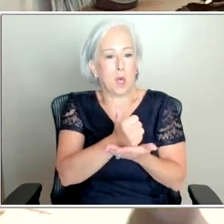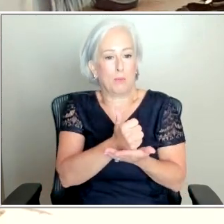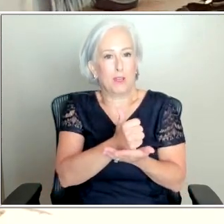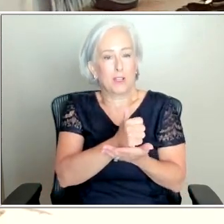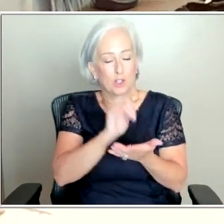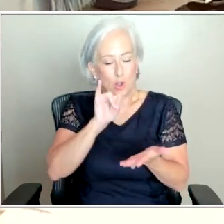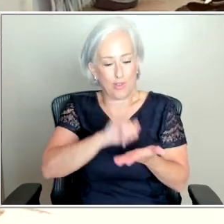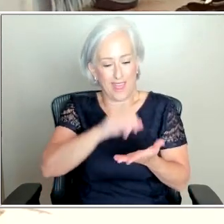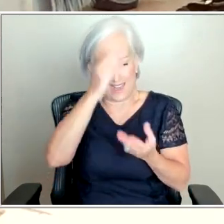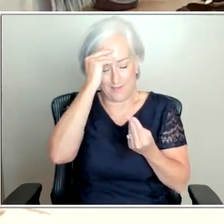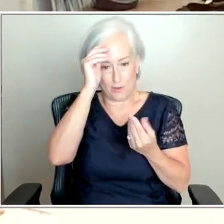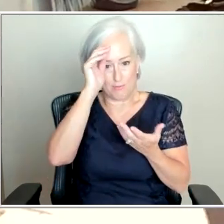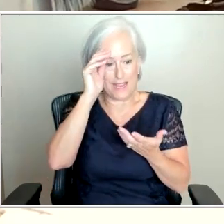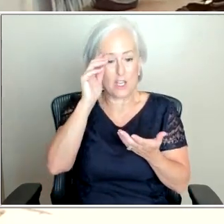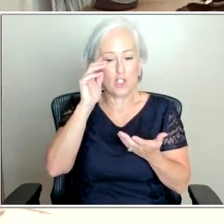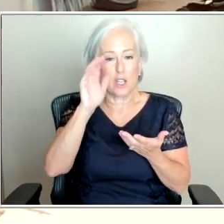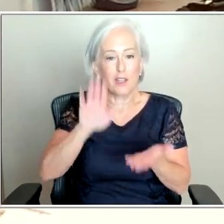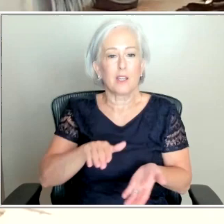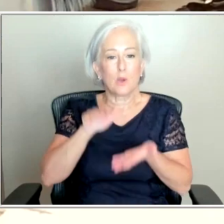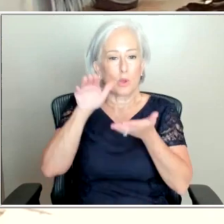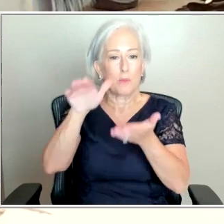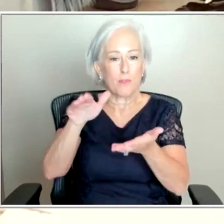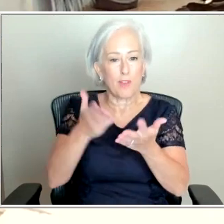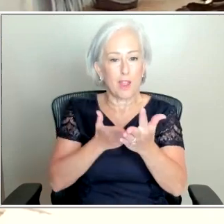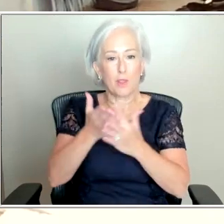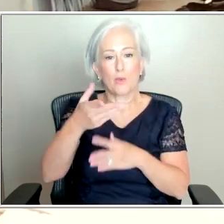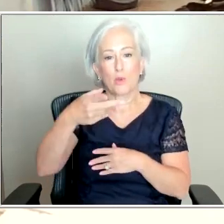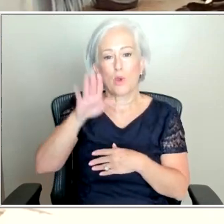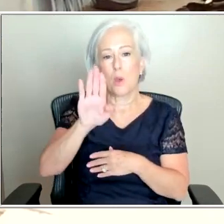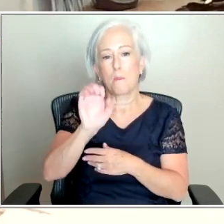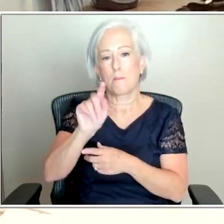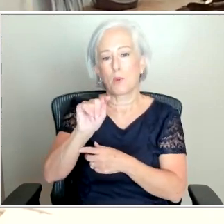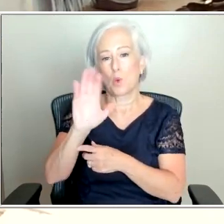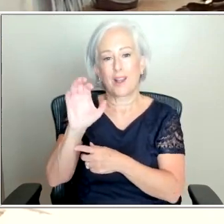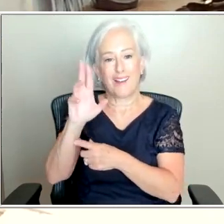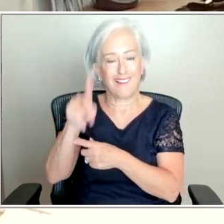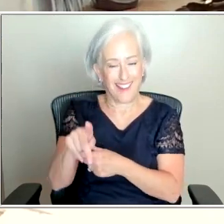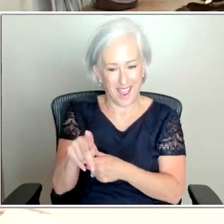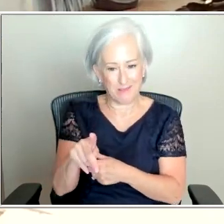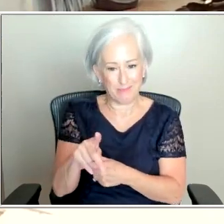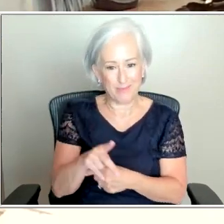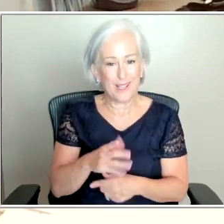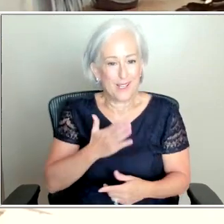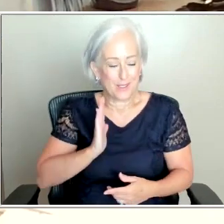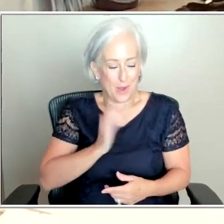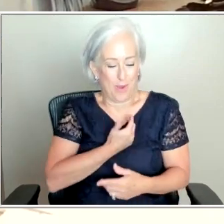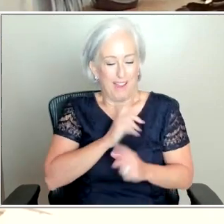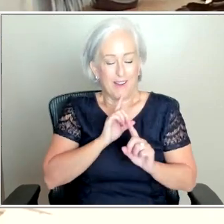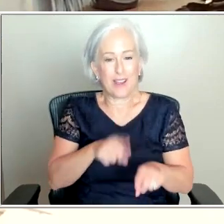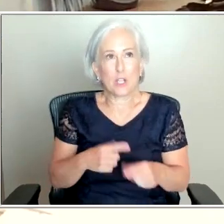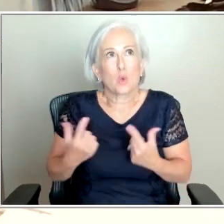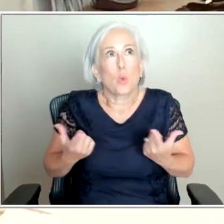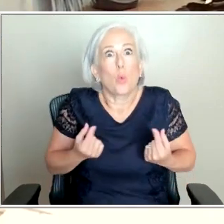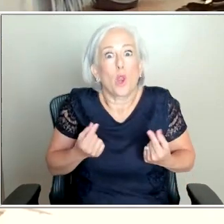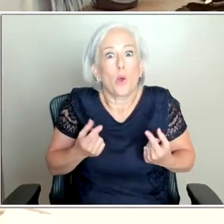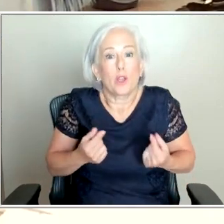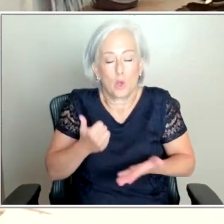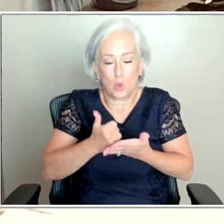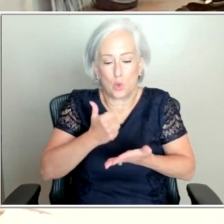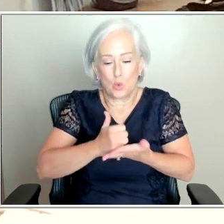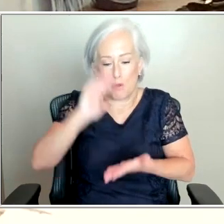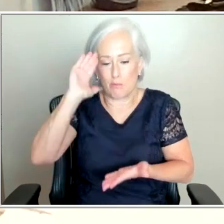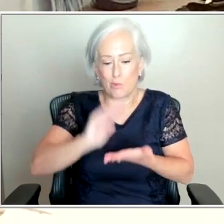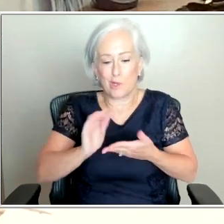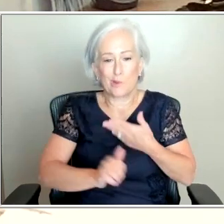we deliver it in various ways, including our boot camp. So it's our answer to that question: what should I be doing to reduce my risk?